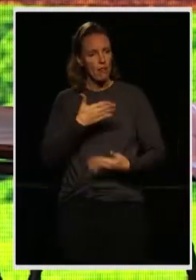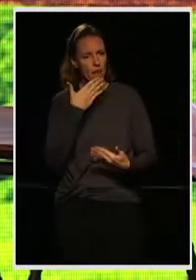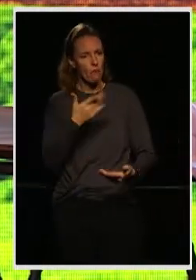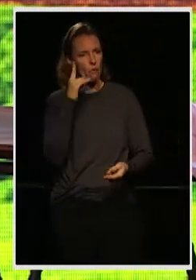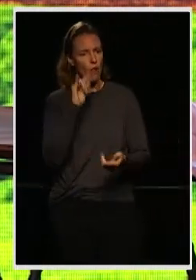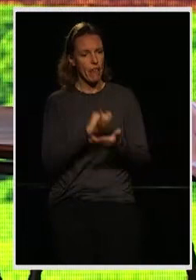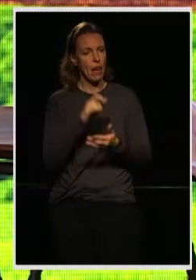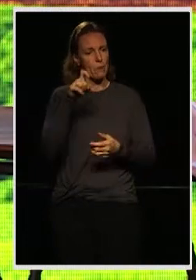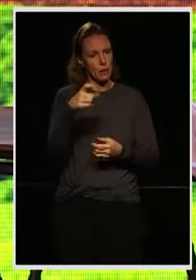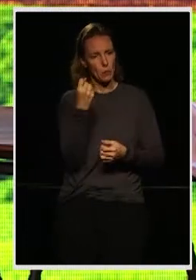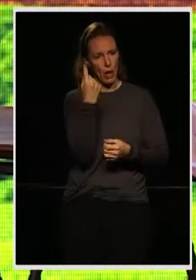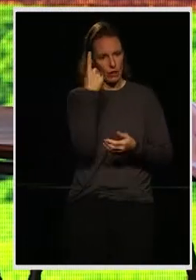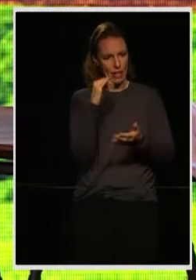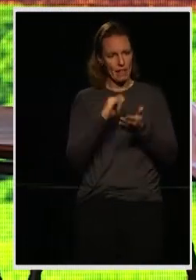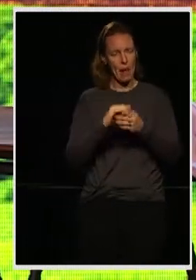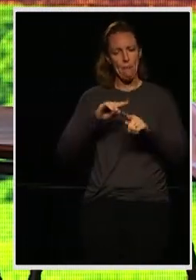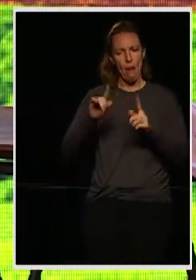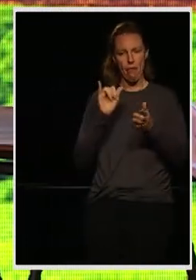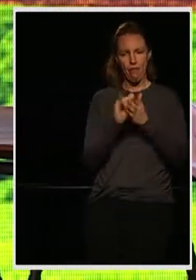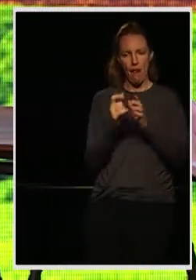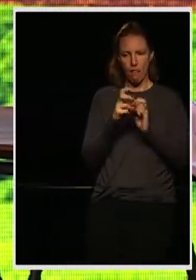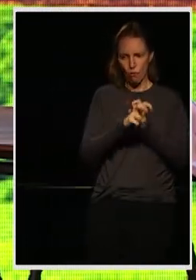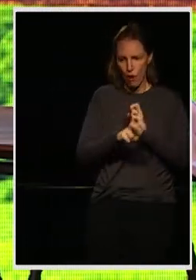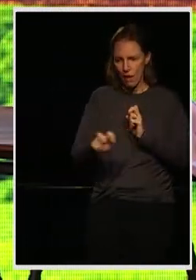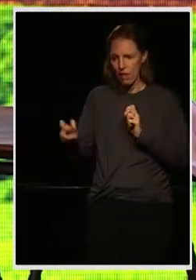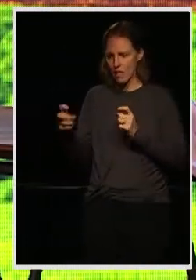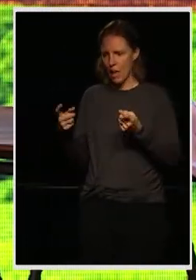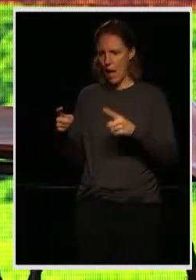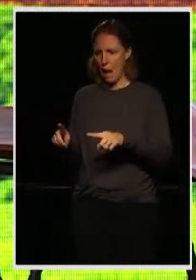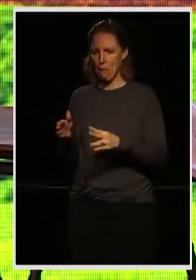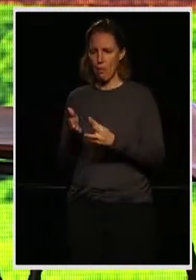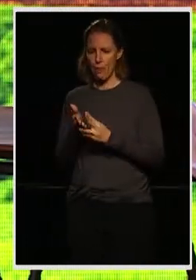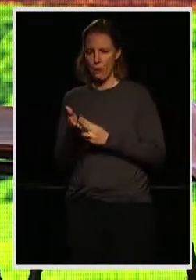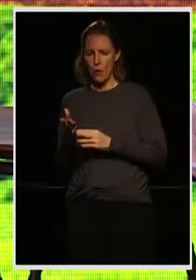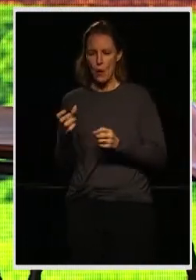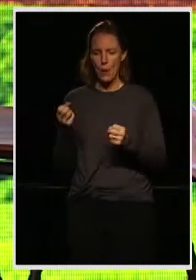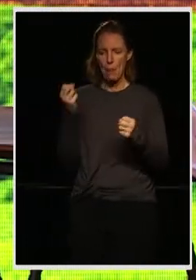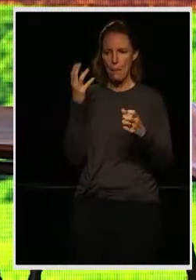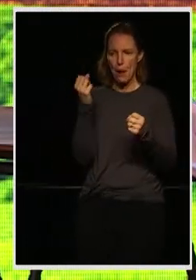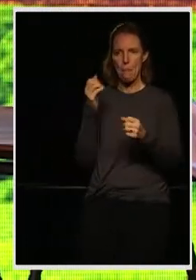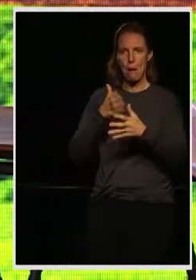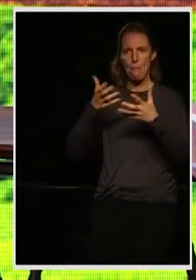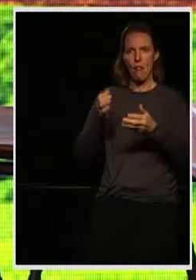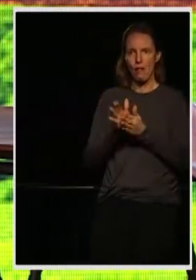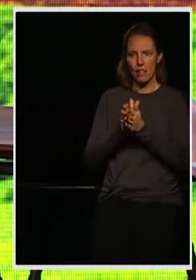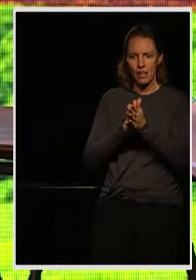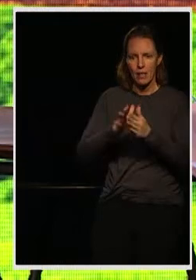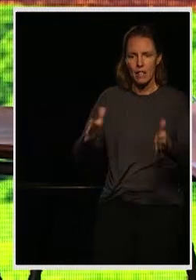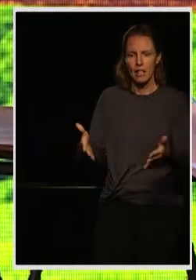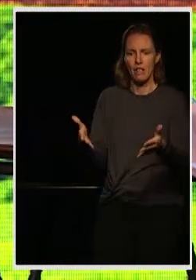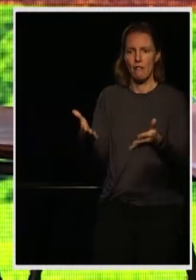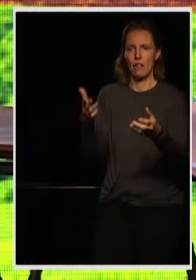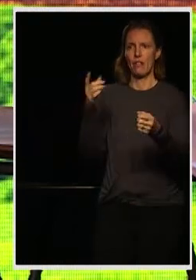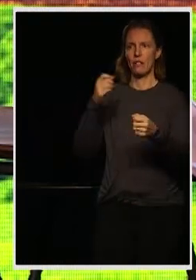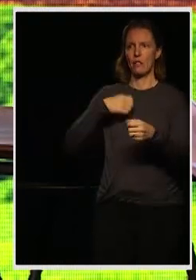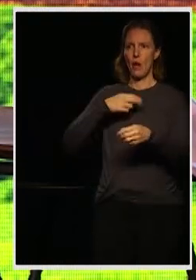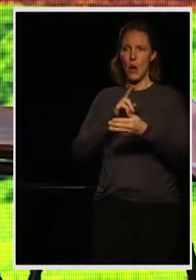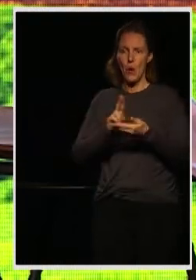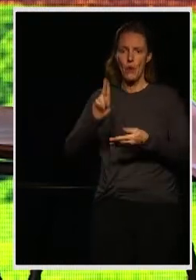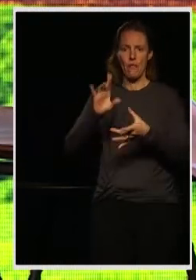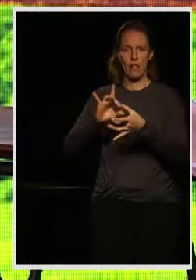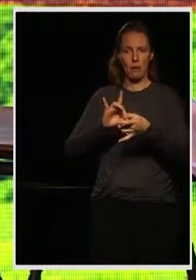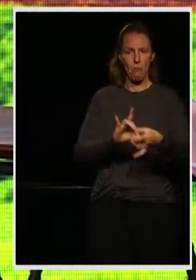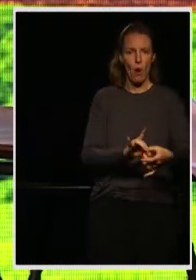that. But that transition happened through an incredible amount of innovation, university